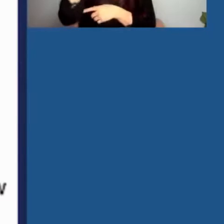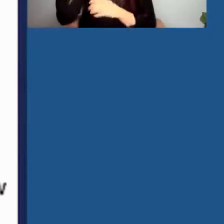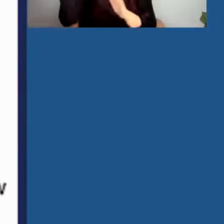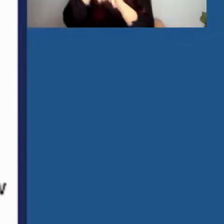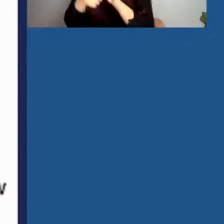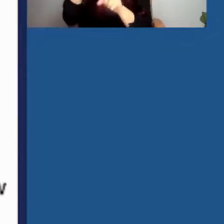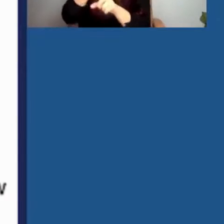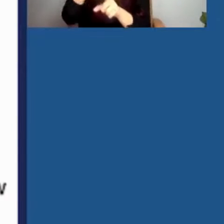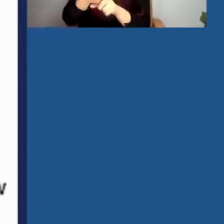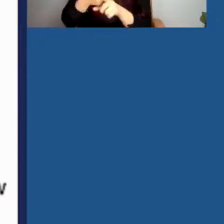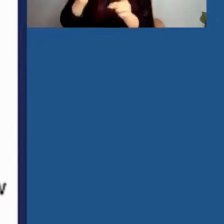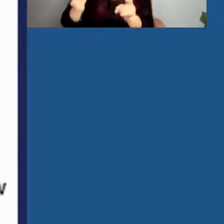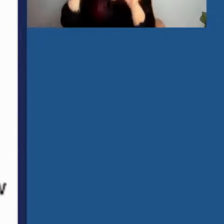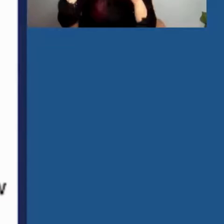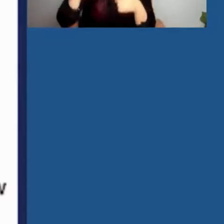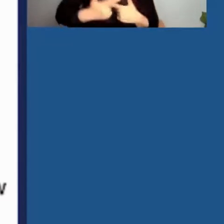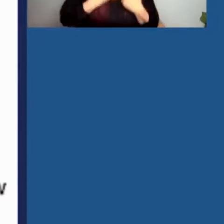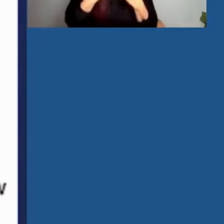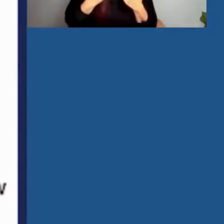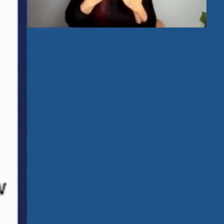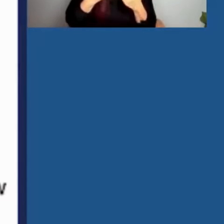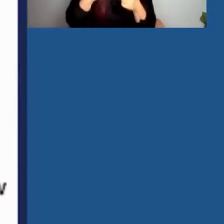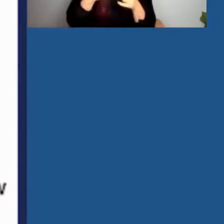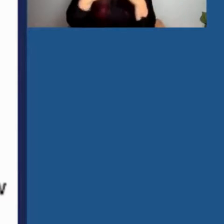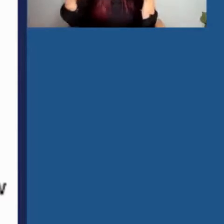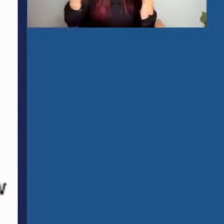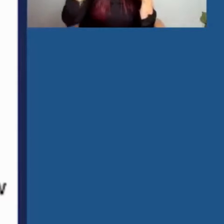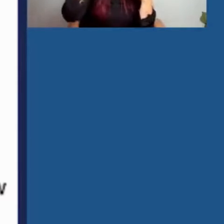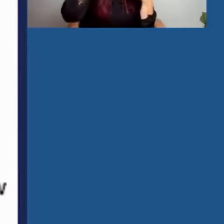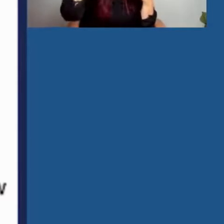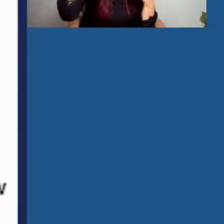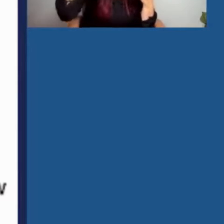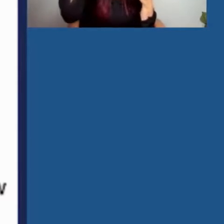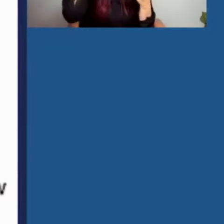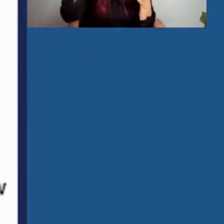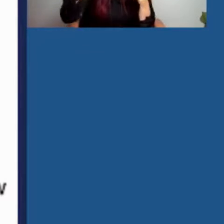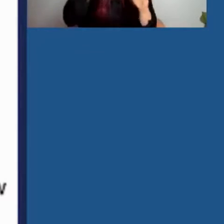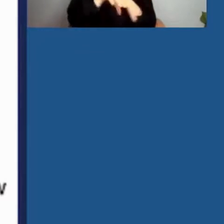Crisis Lifeline at 988. You can also visit the website